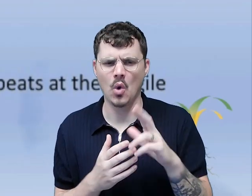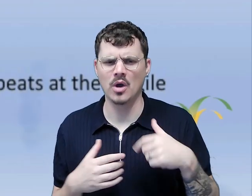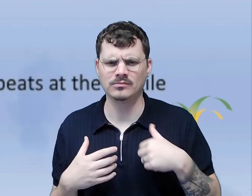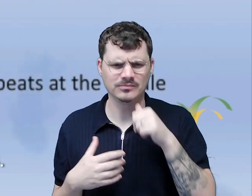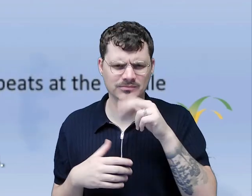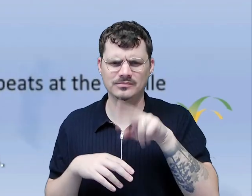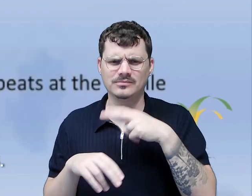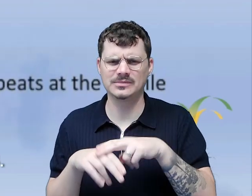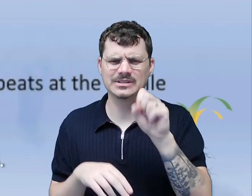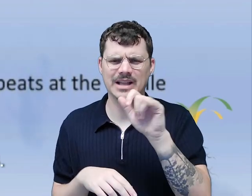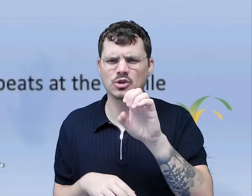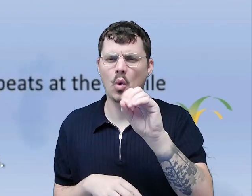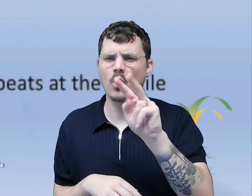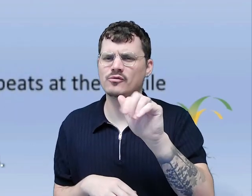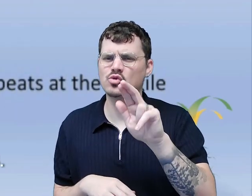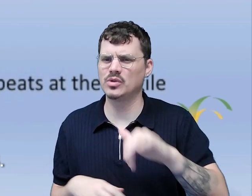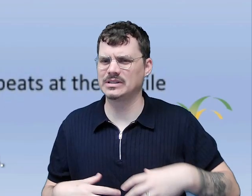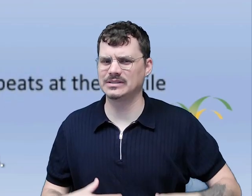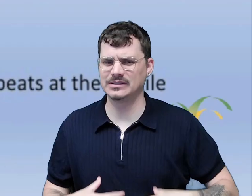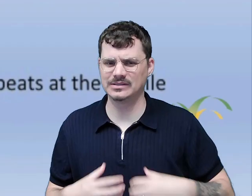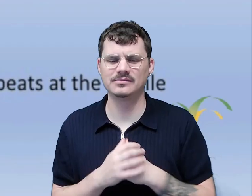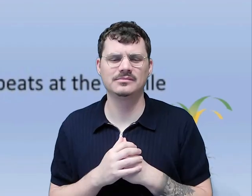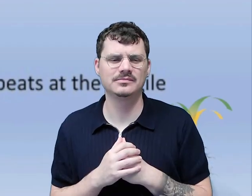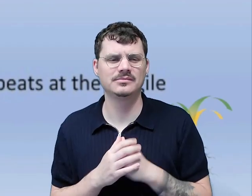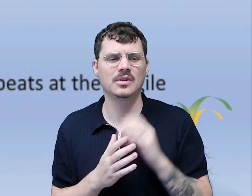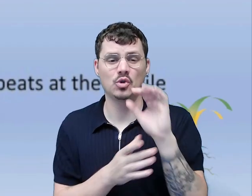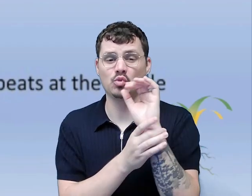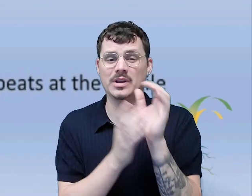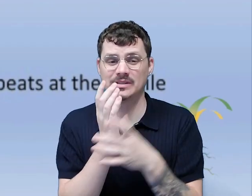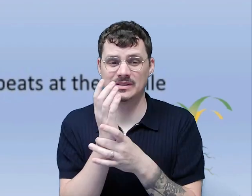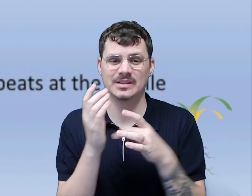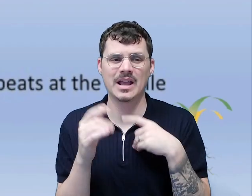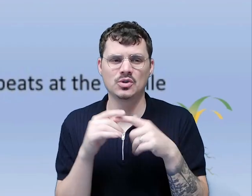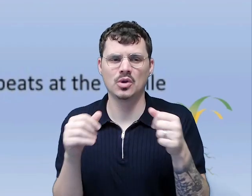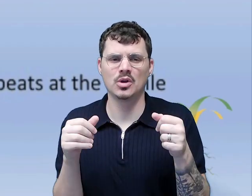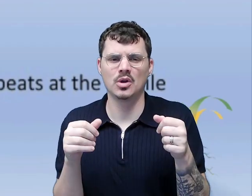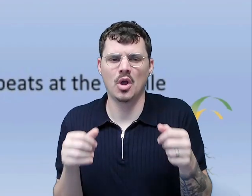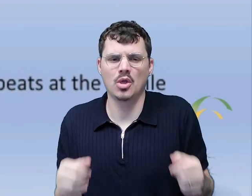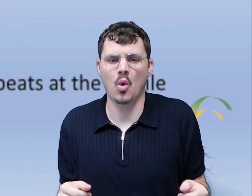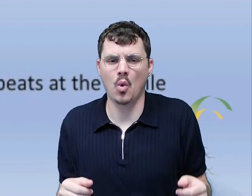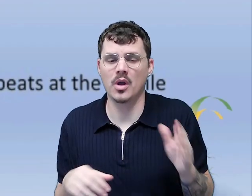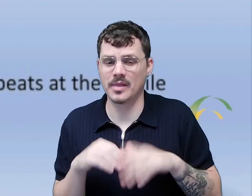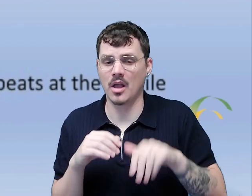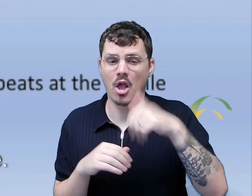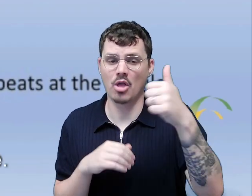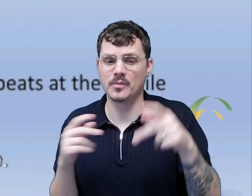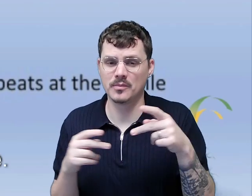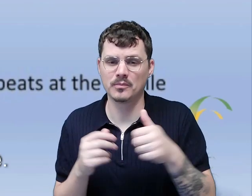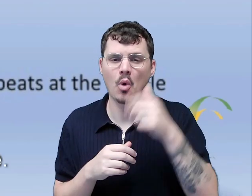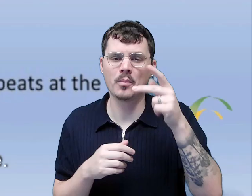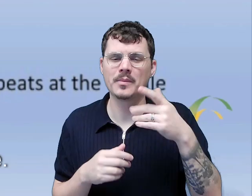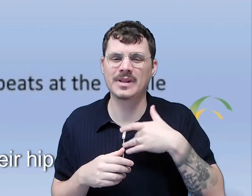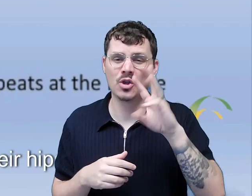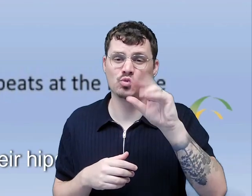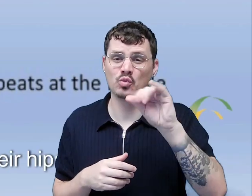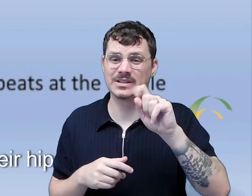testicles or unusually shaped ovaries. Their wrists tend to hang lower than they do on